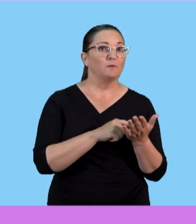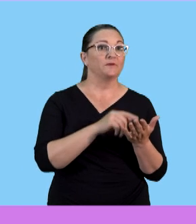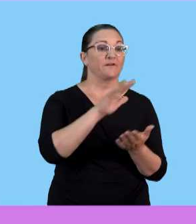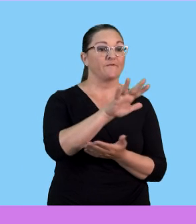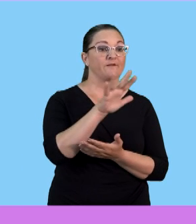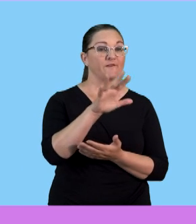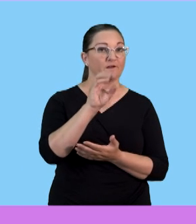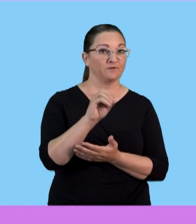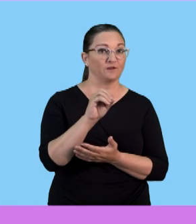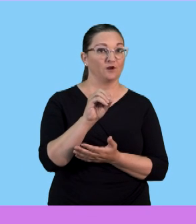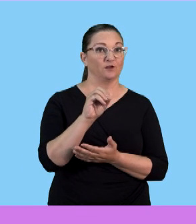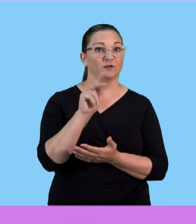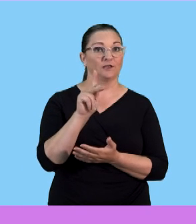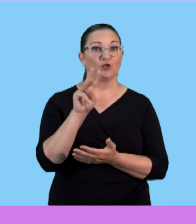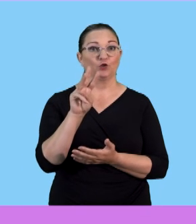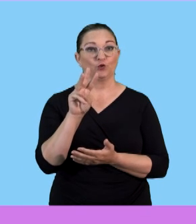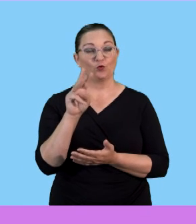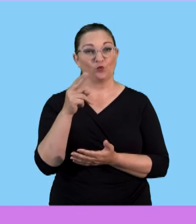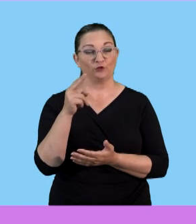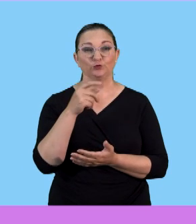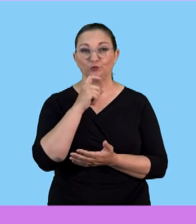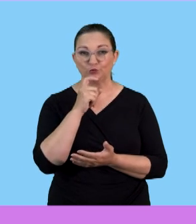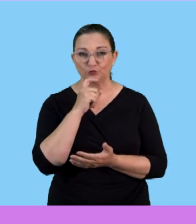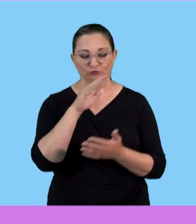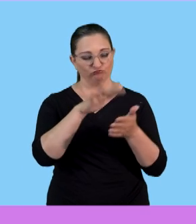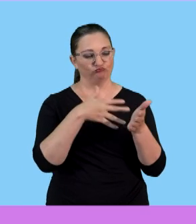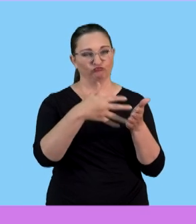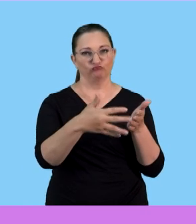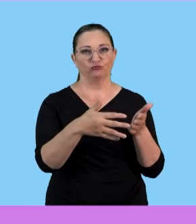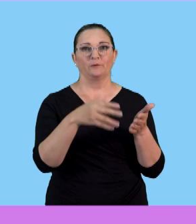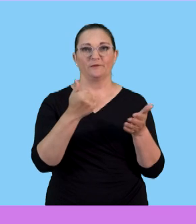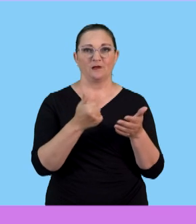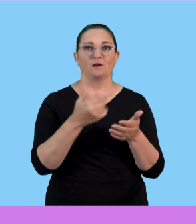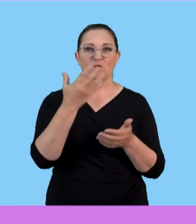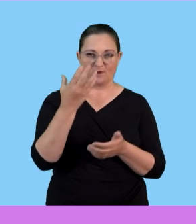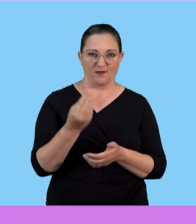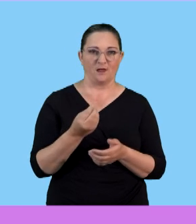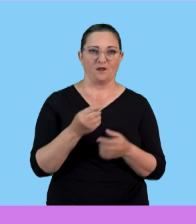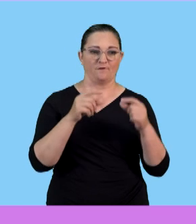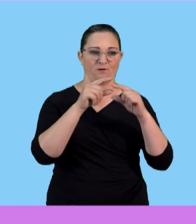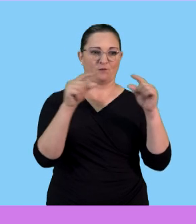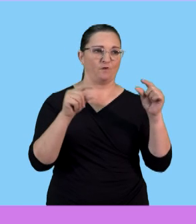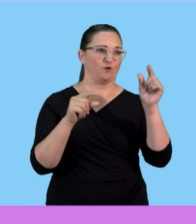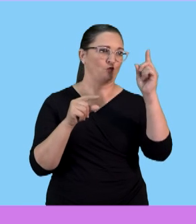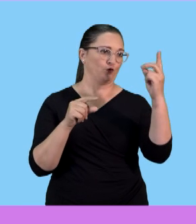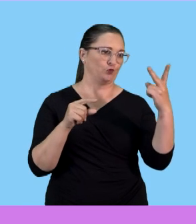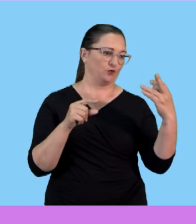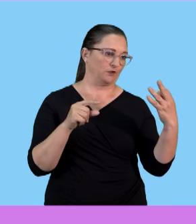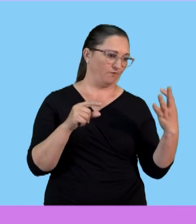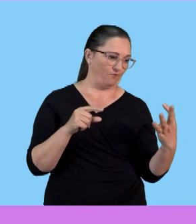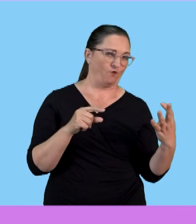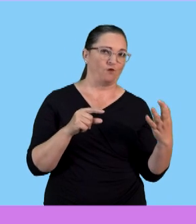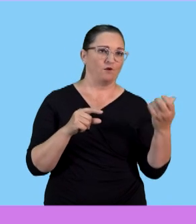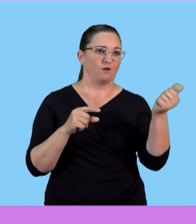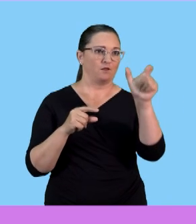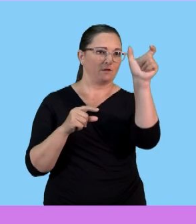using 550 kilowatts. You look at the table again. We have our given blocks, block number 1 up to number 4.